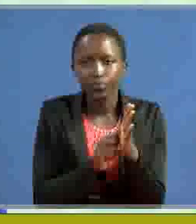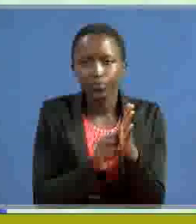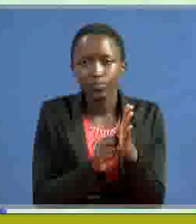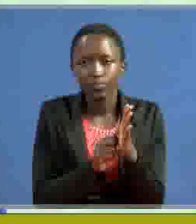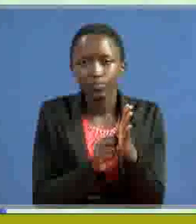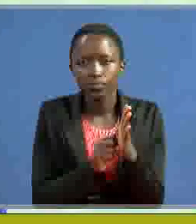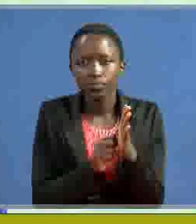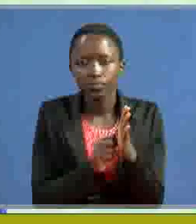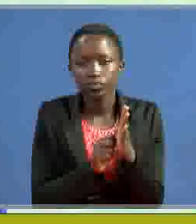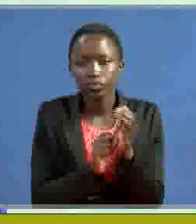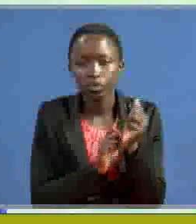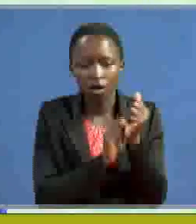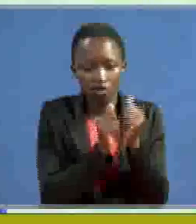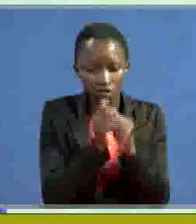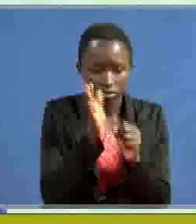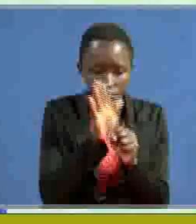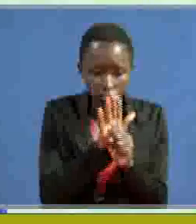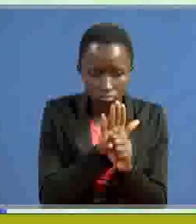avoid